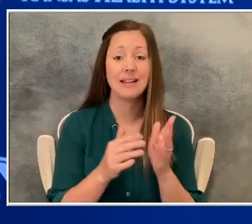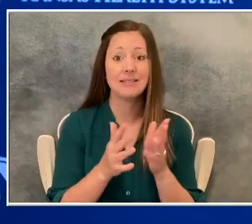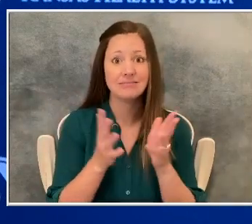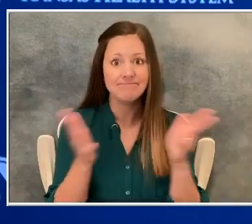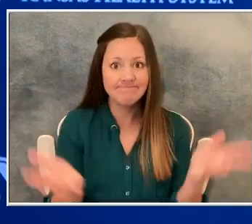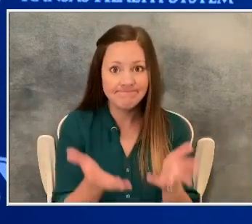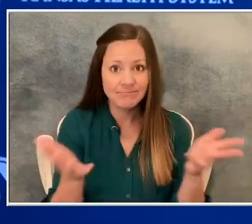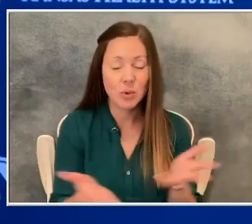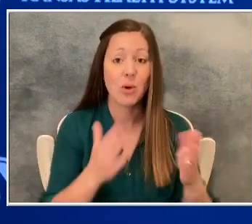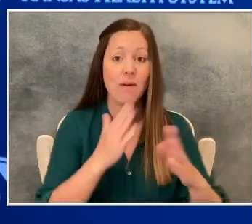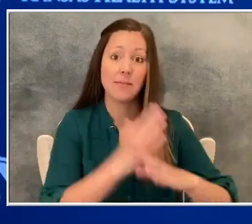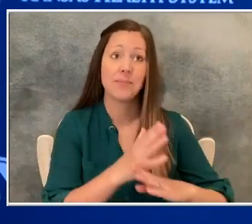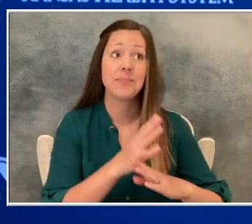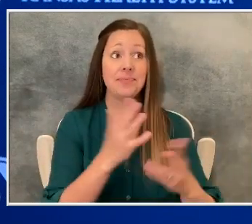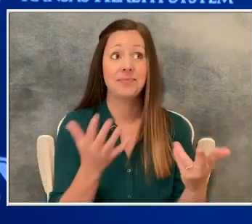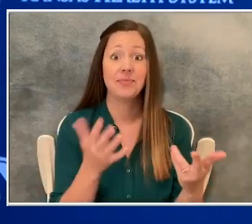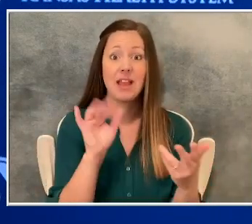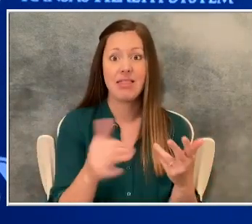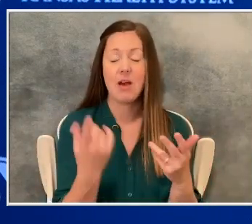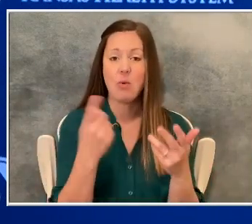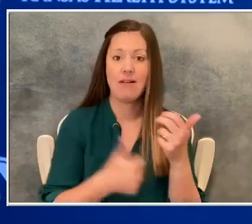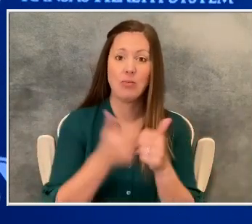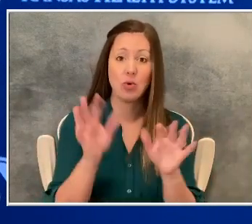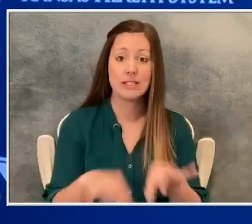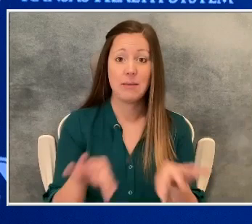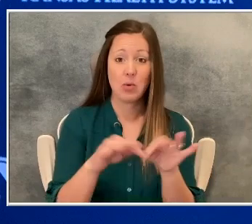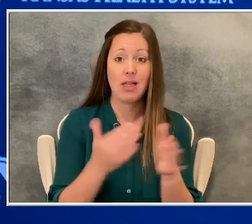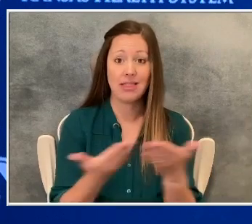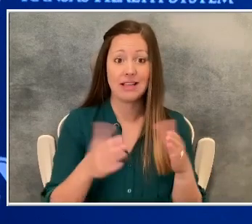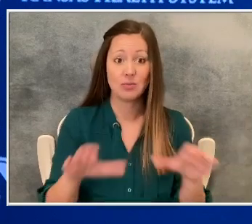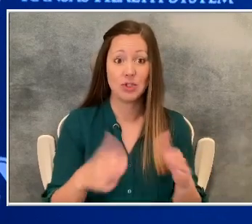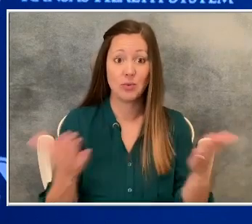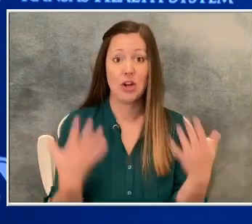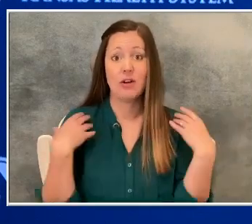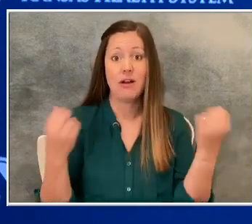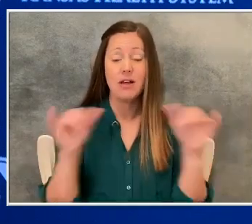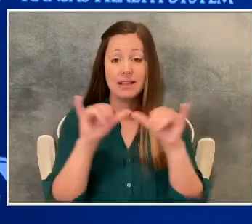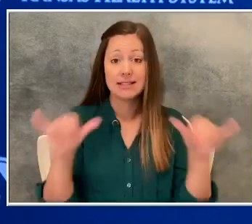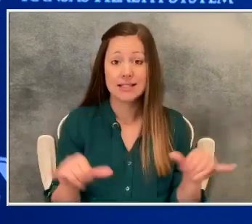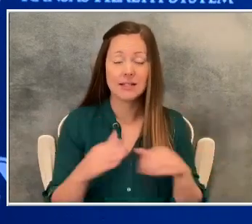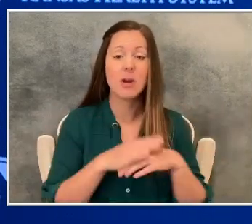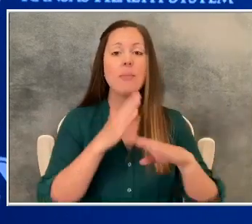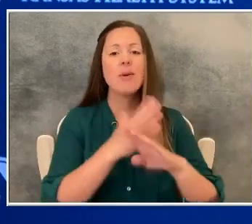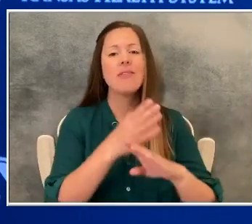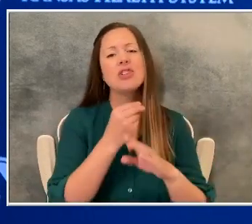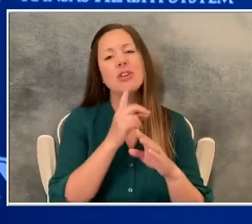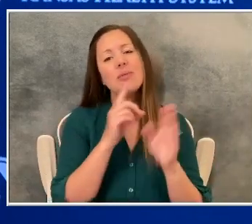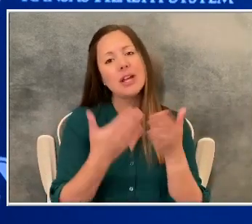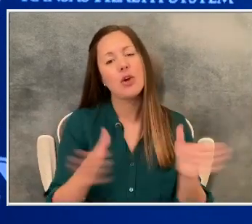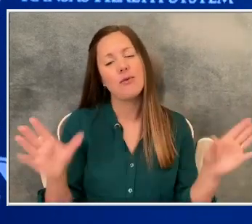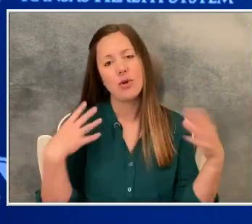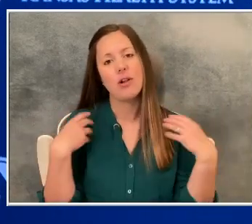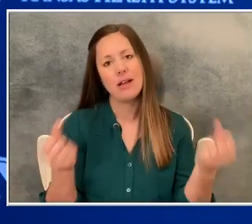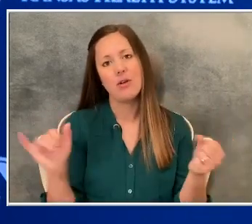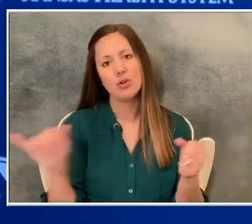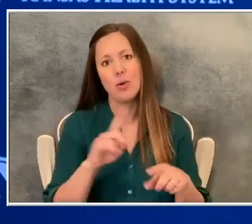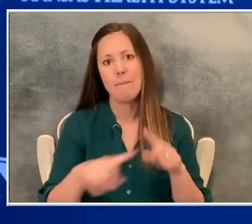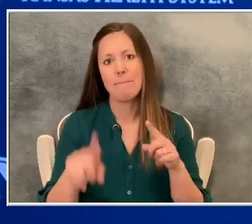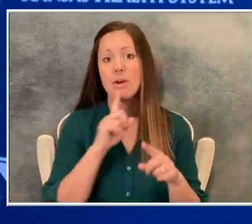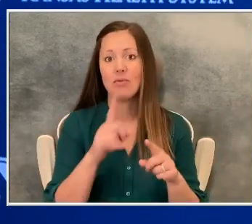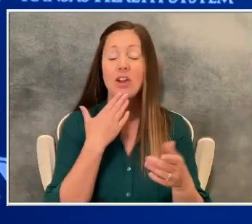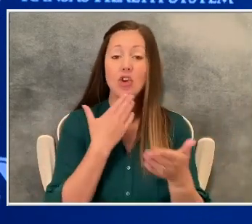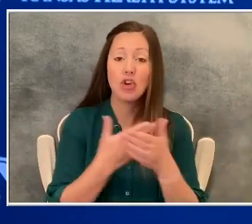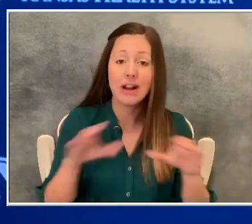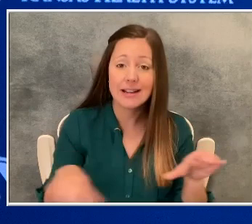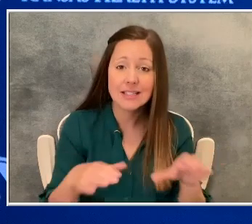the important things we do here at the health system. Prevention and overall health. So that is good activity, good sleep,